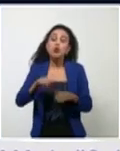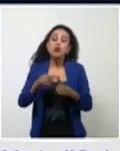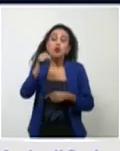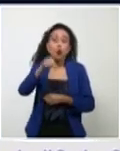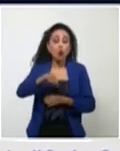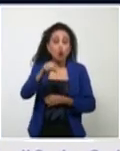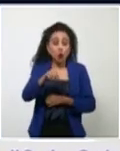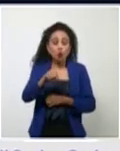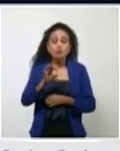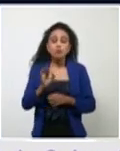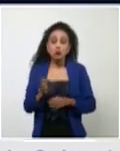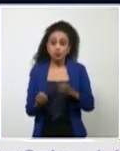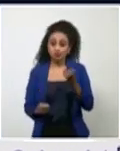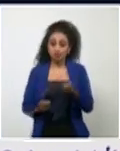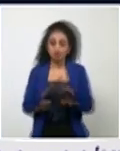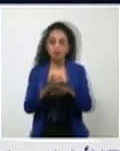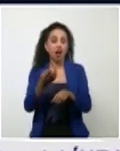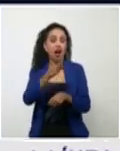situation.